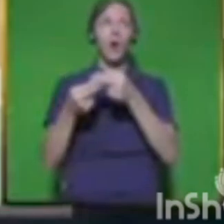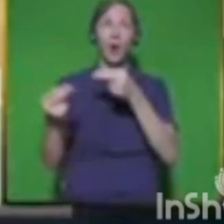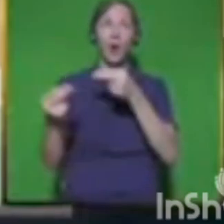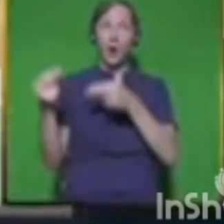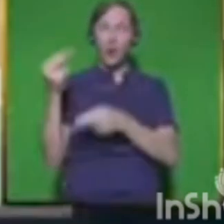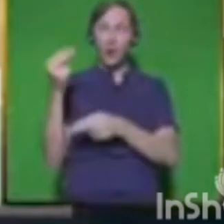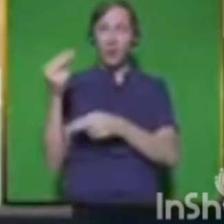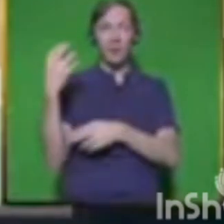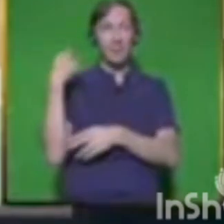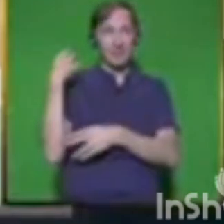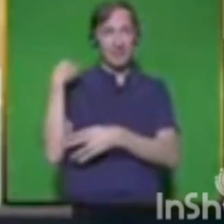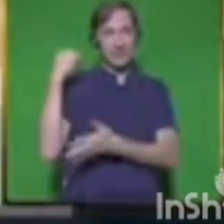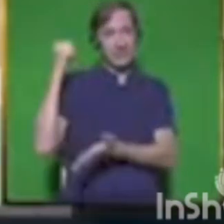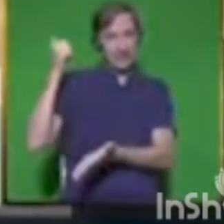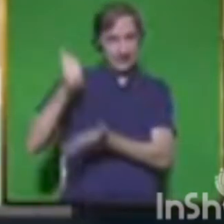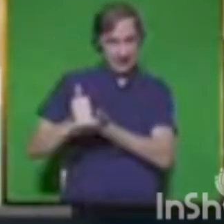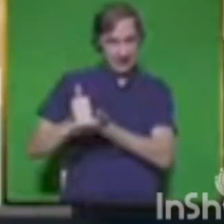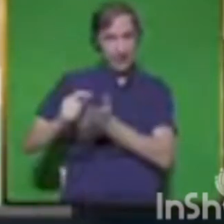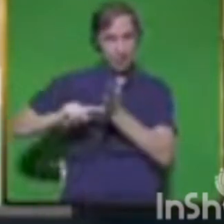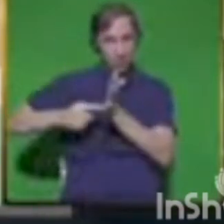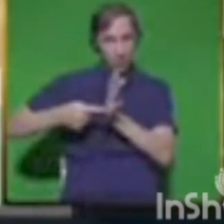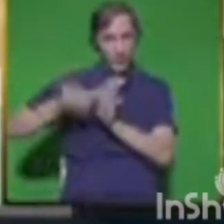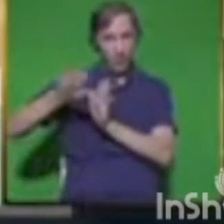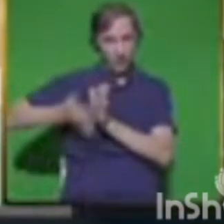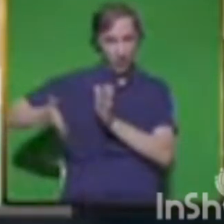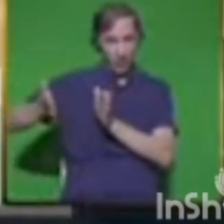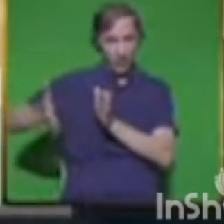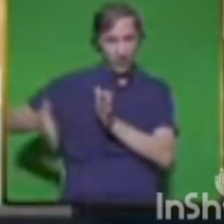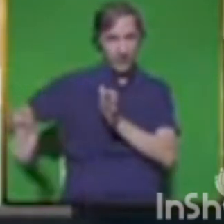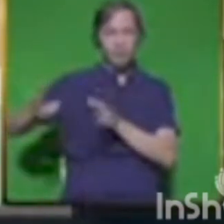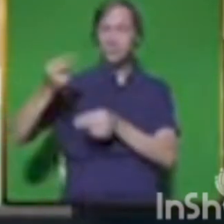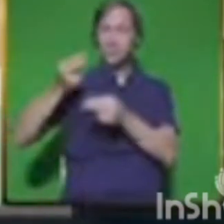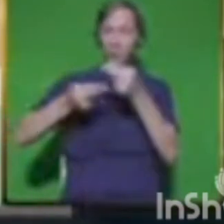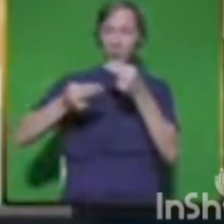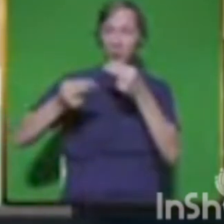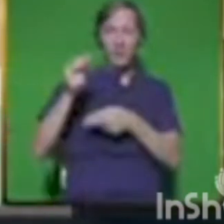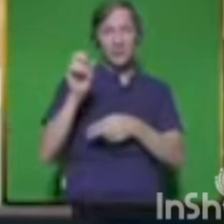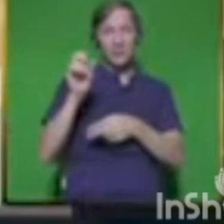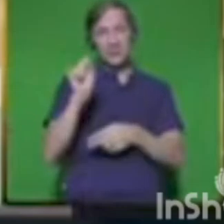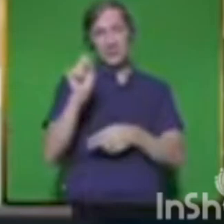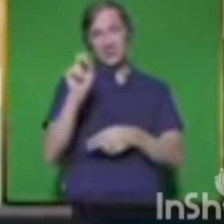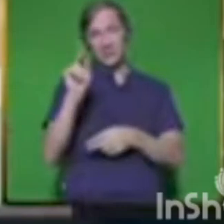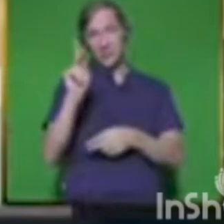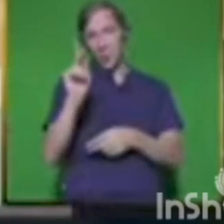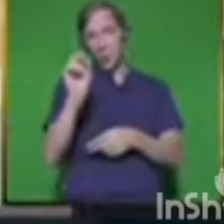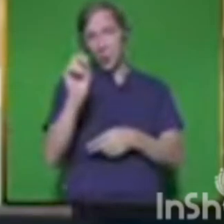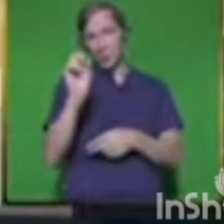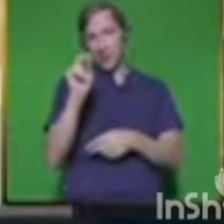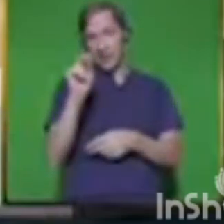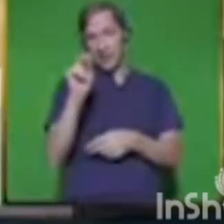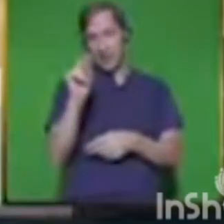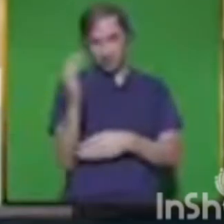Honourable Minister, please take your seats. Honourable Skosana, your point of order.